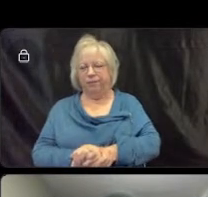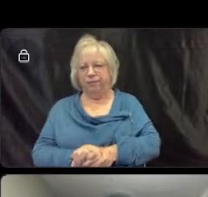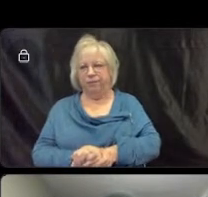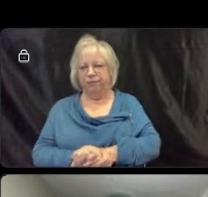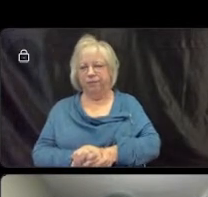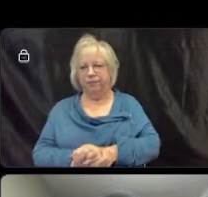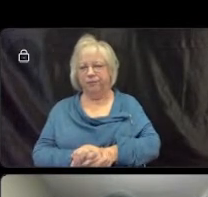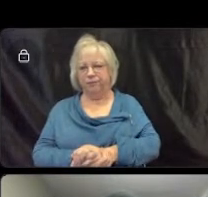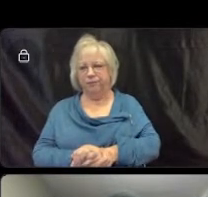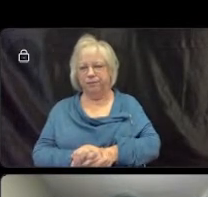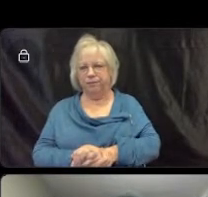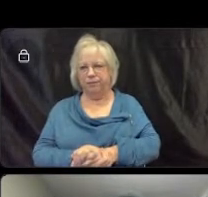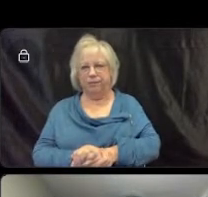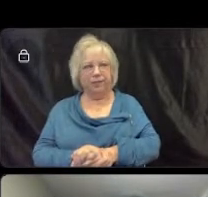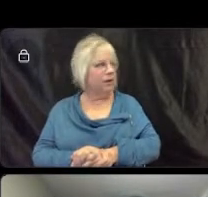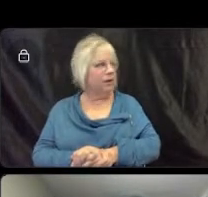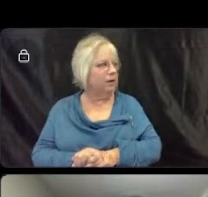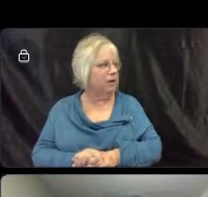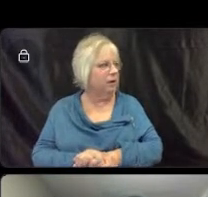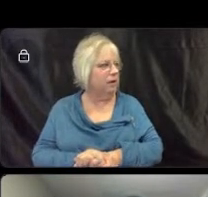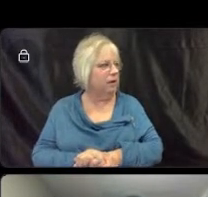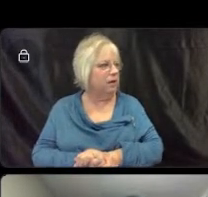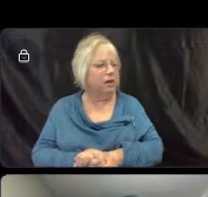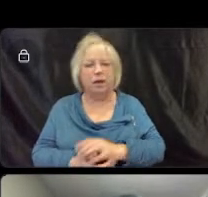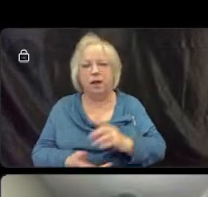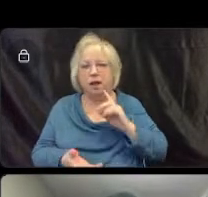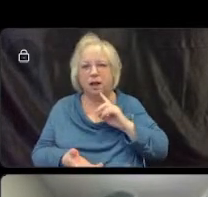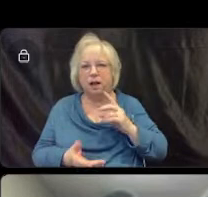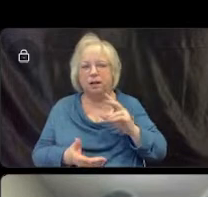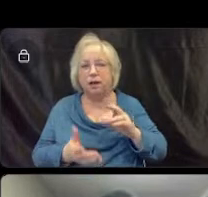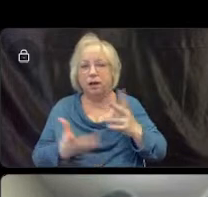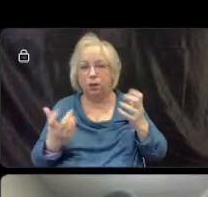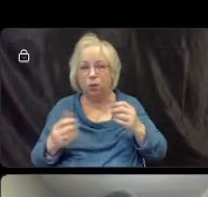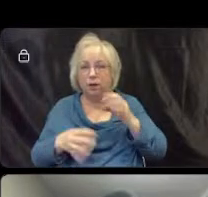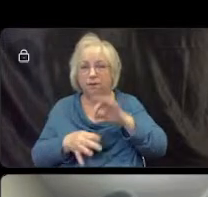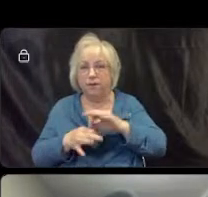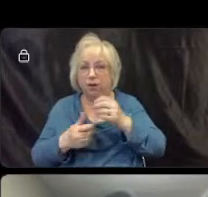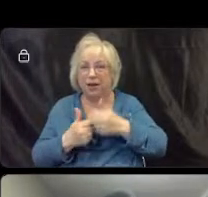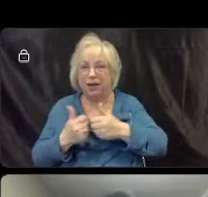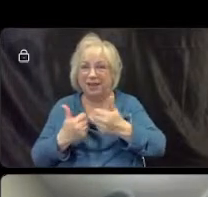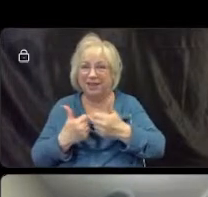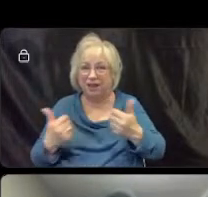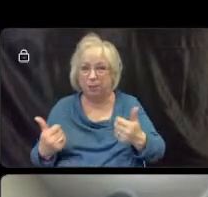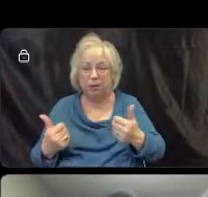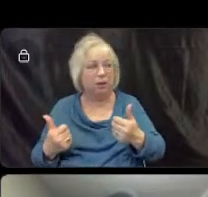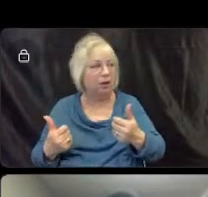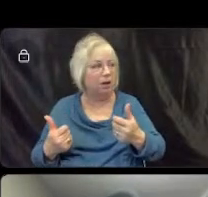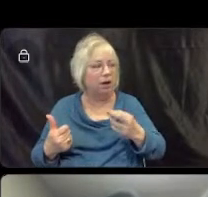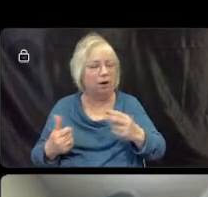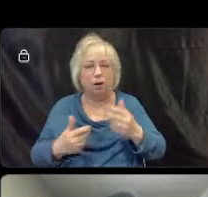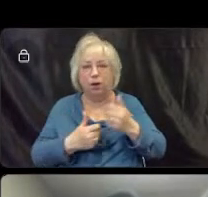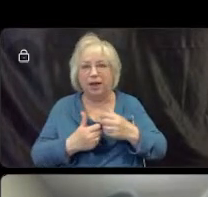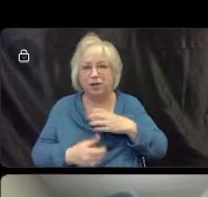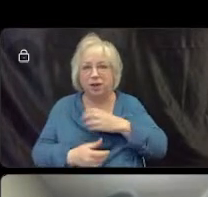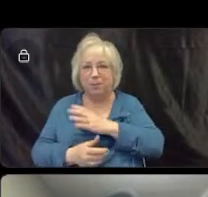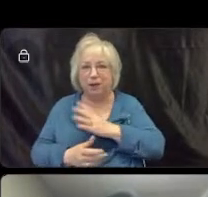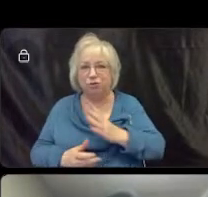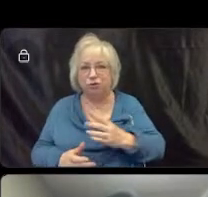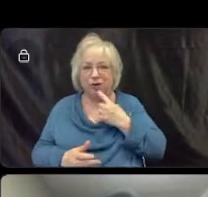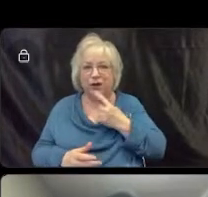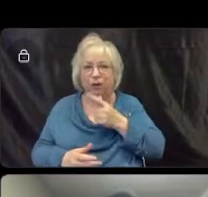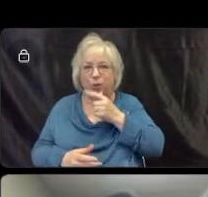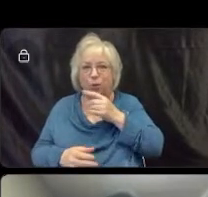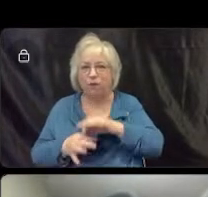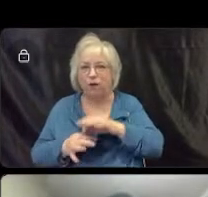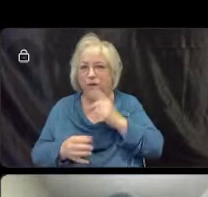Hang on. Mr. Chair, do you want to vote on each one separately, or do you want to go to each commissioner and have them tell who they're